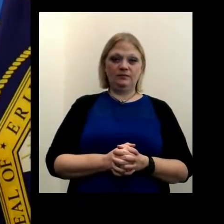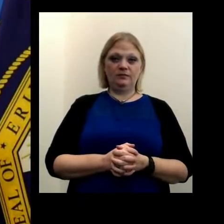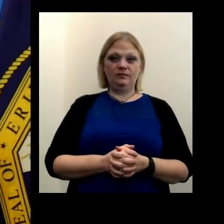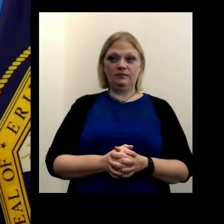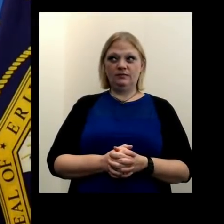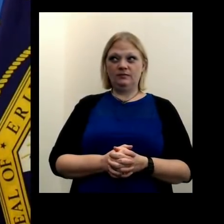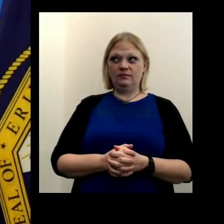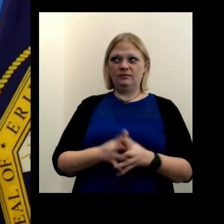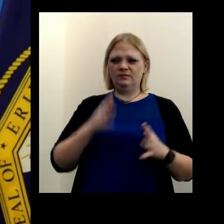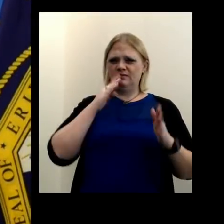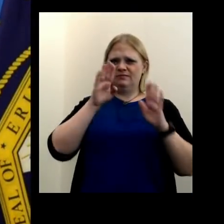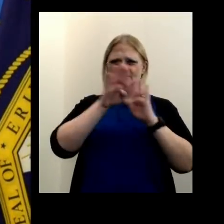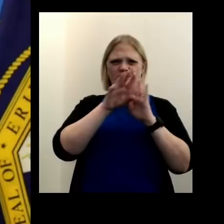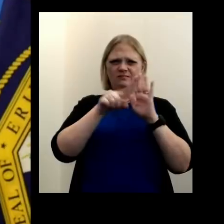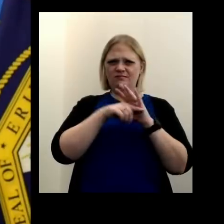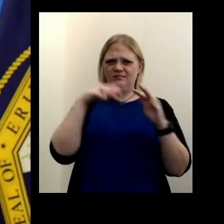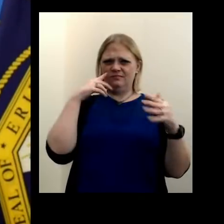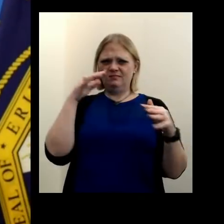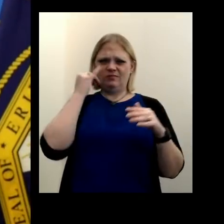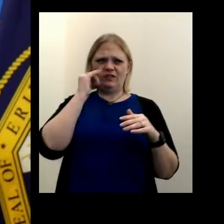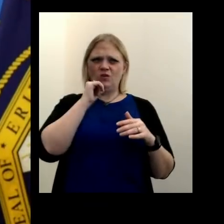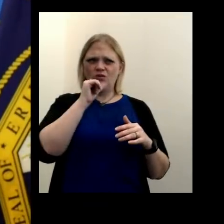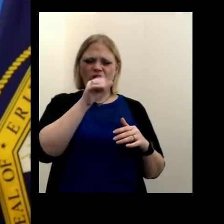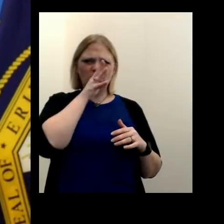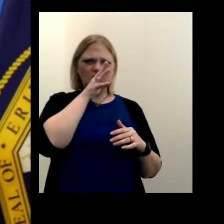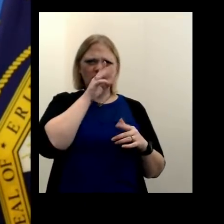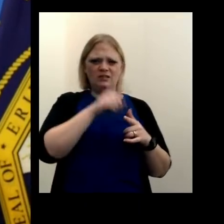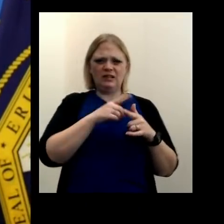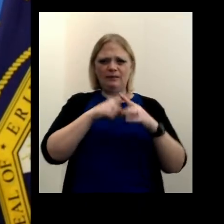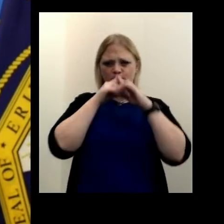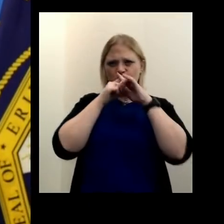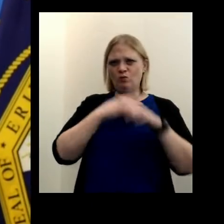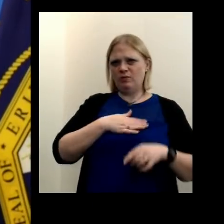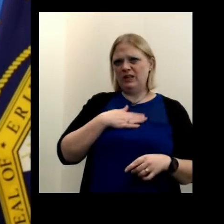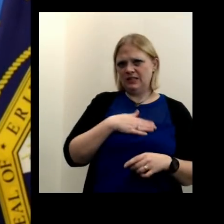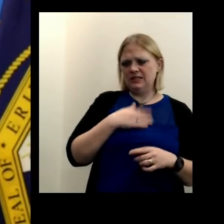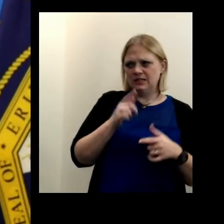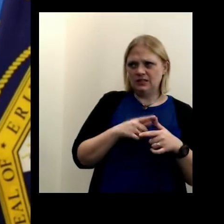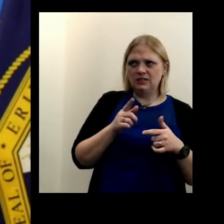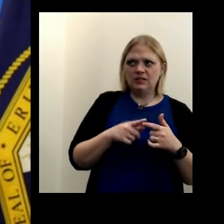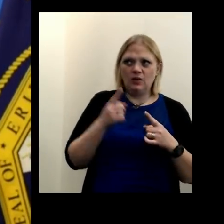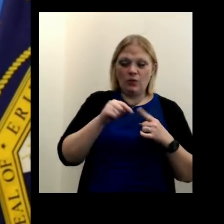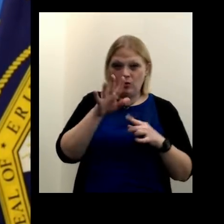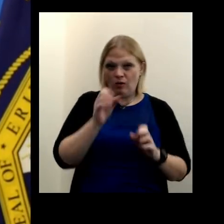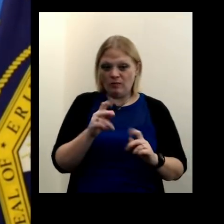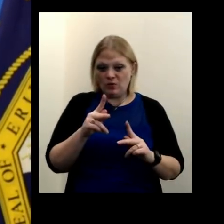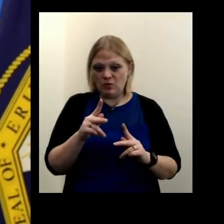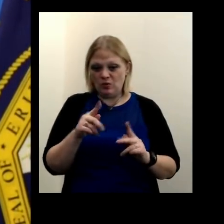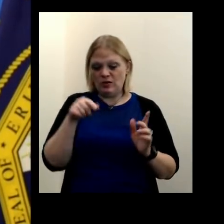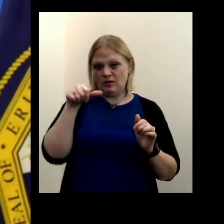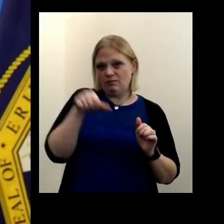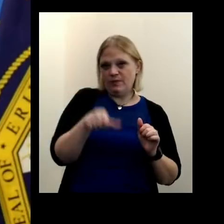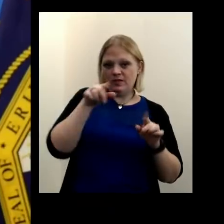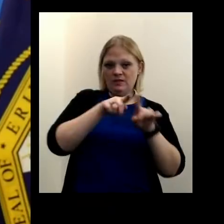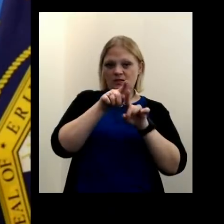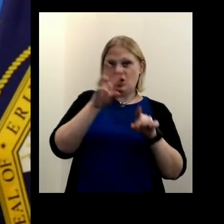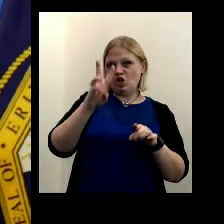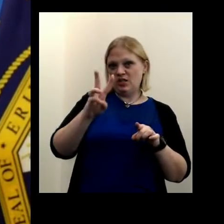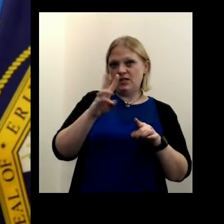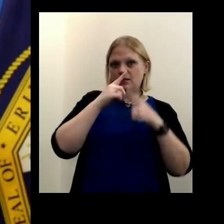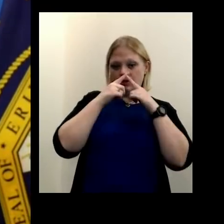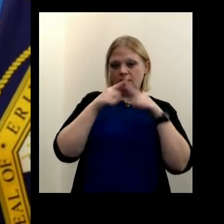Thank you. We're getting a little background there, so if you're not speaking, could you just make sure you're on mute? And when you are, it's your opportunity to speak, just hit *6 to unmute